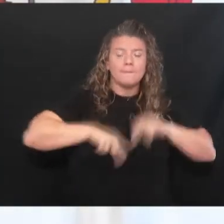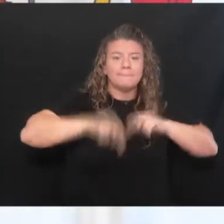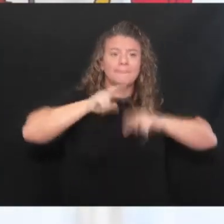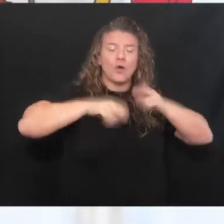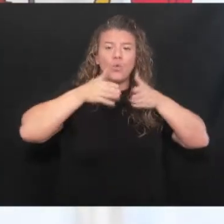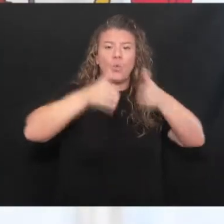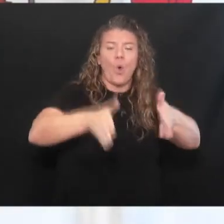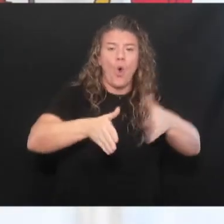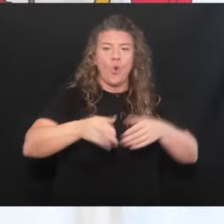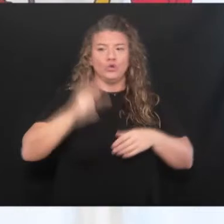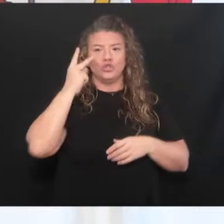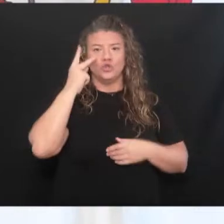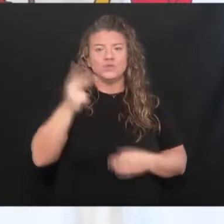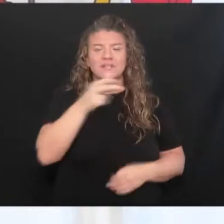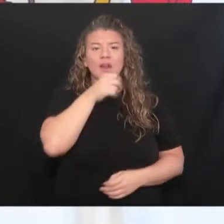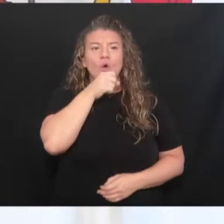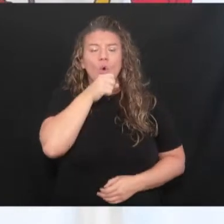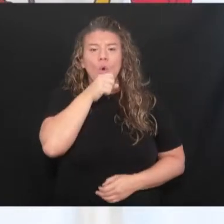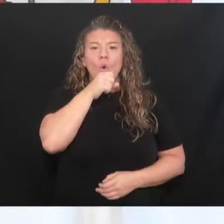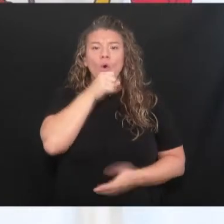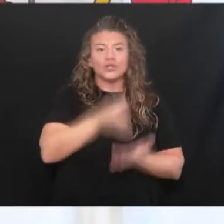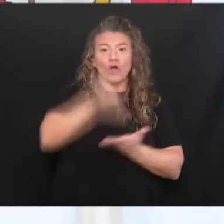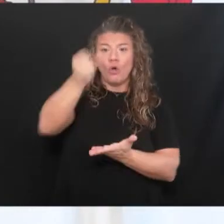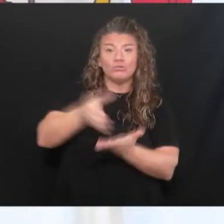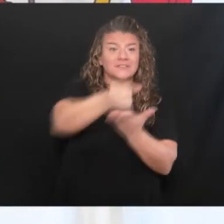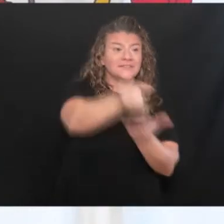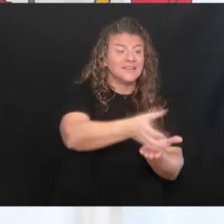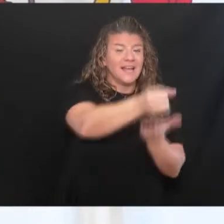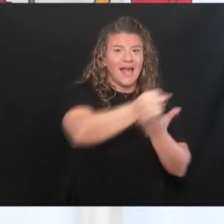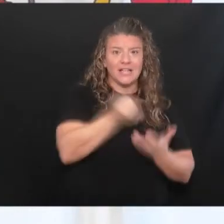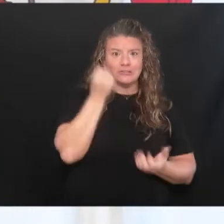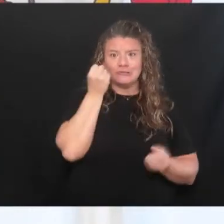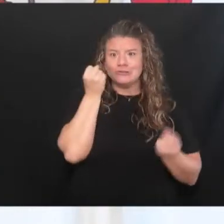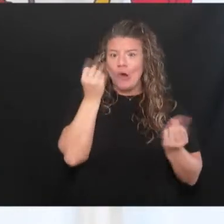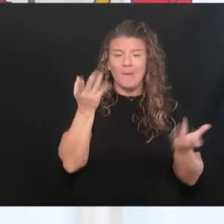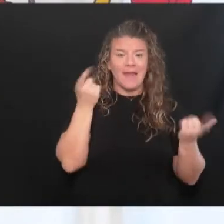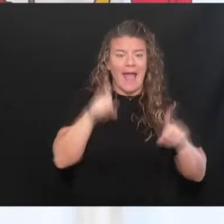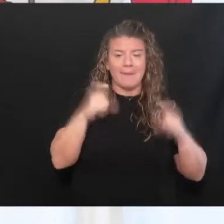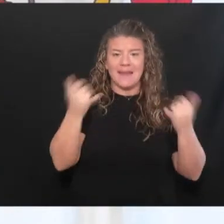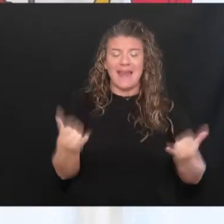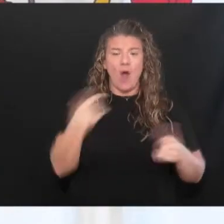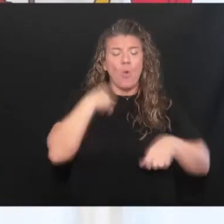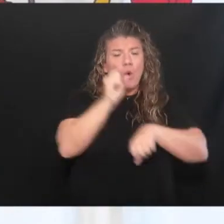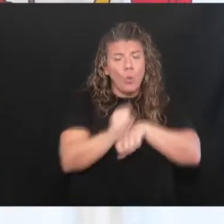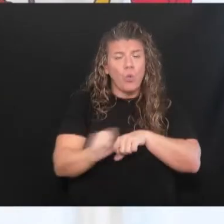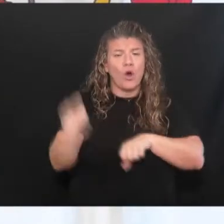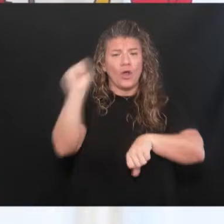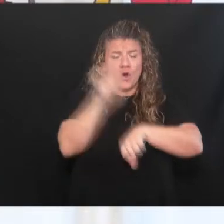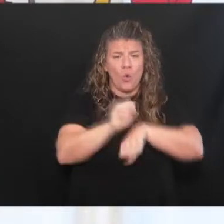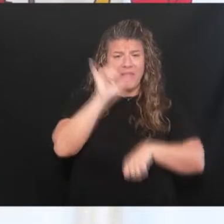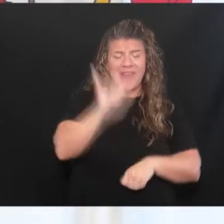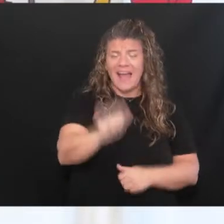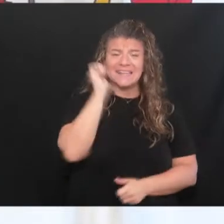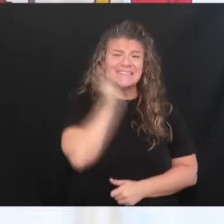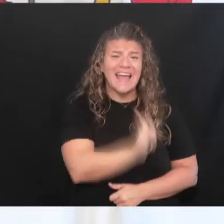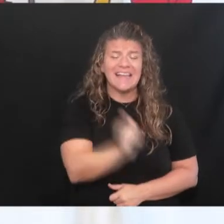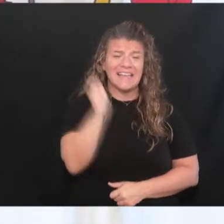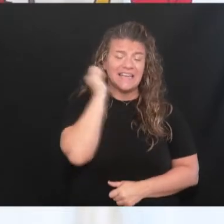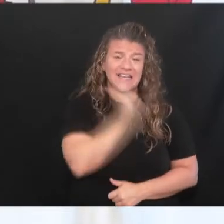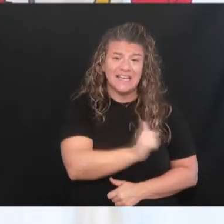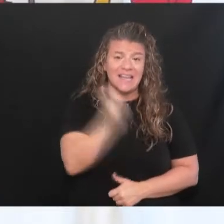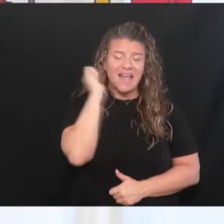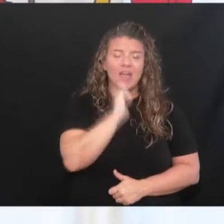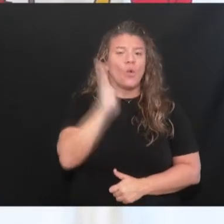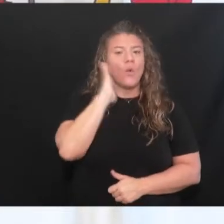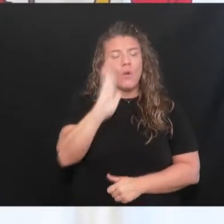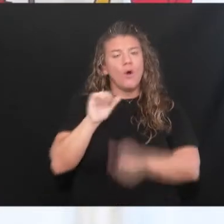so many orange cones you can't even see straight. And we're working on this day in, day out. And we're